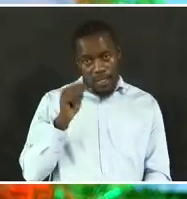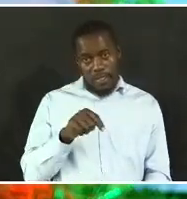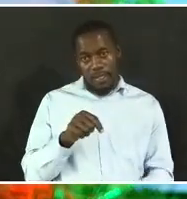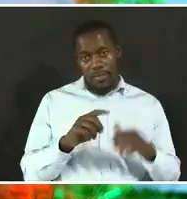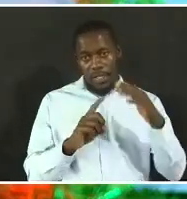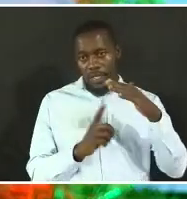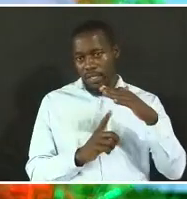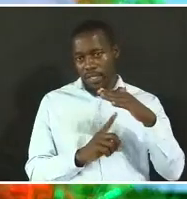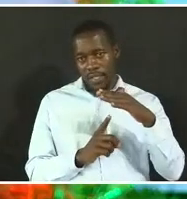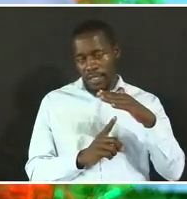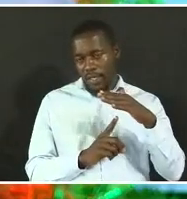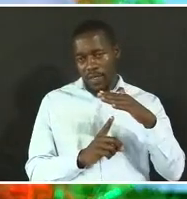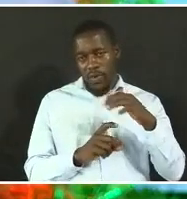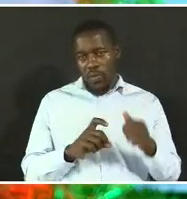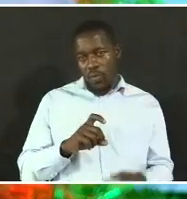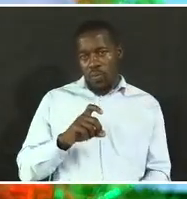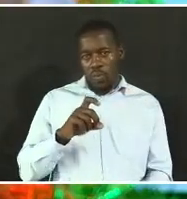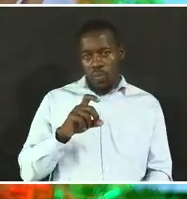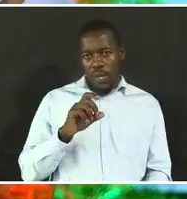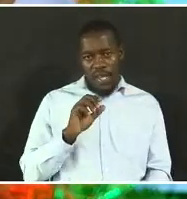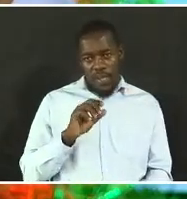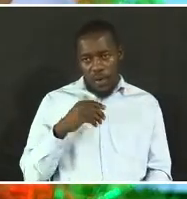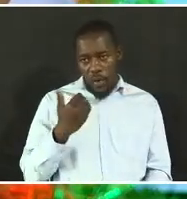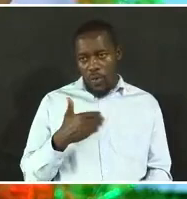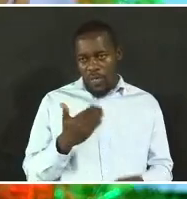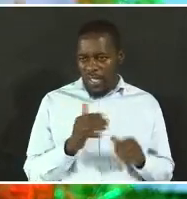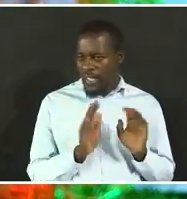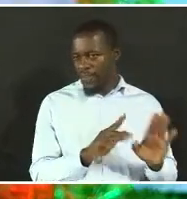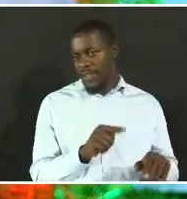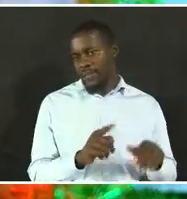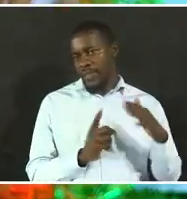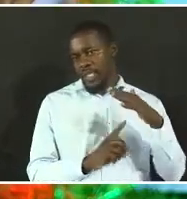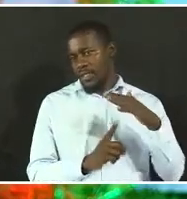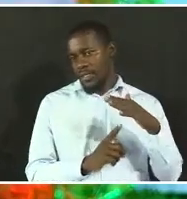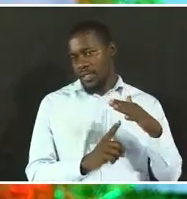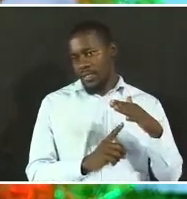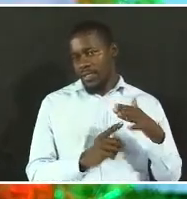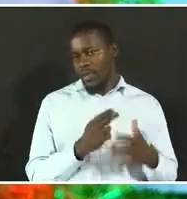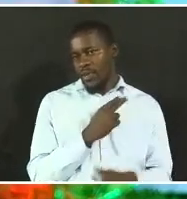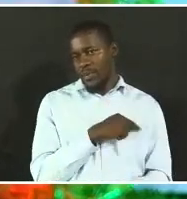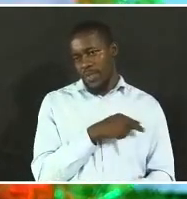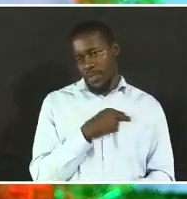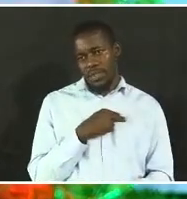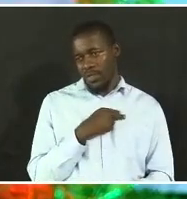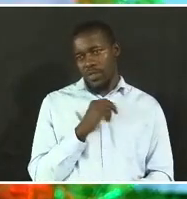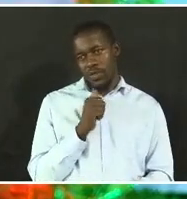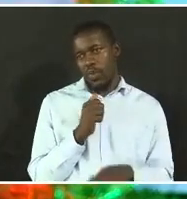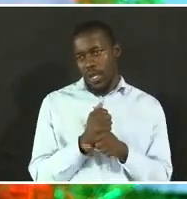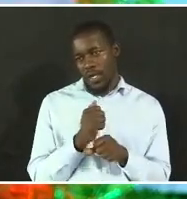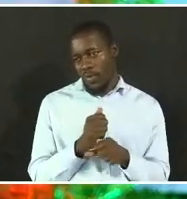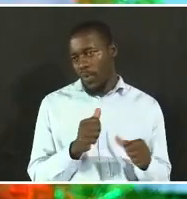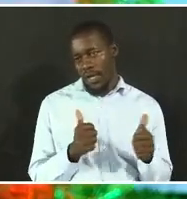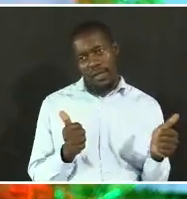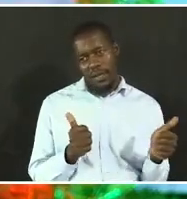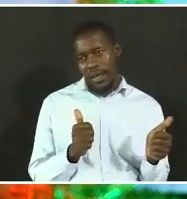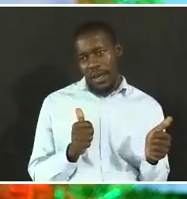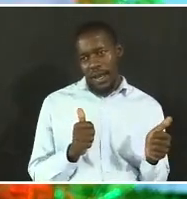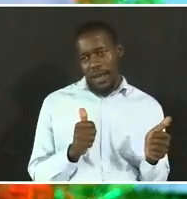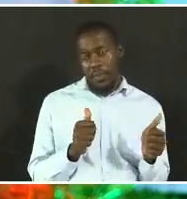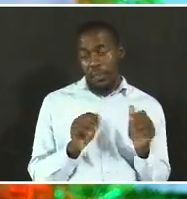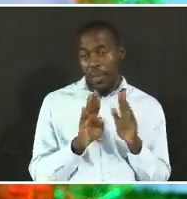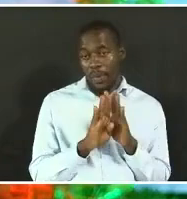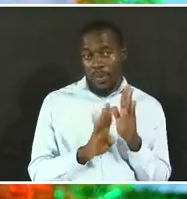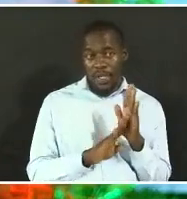one. We have neglected hospital chaplaincy. We have not done well in this one. And that is why the Bible